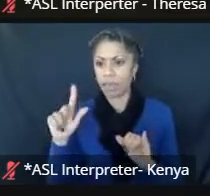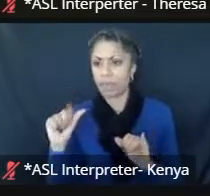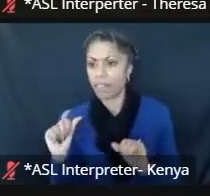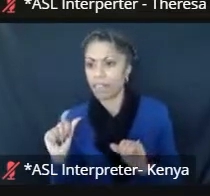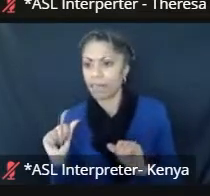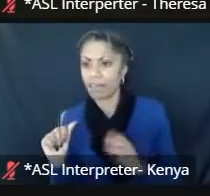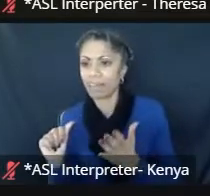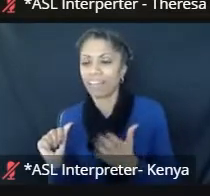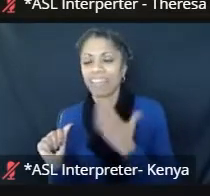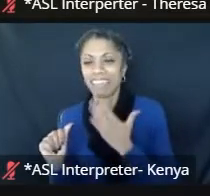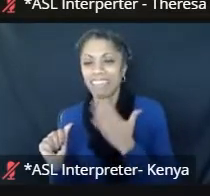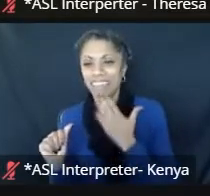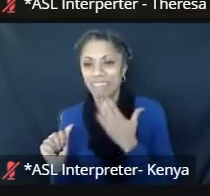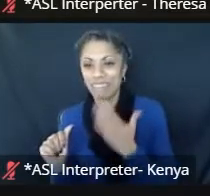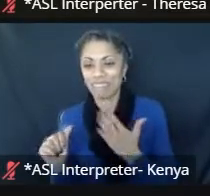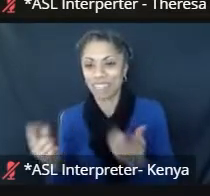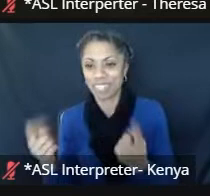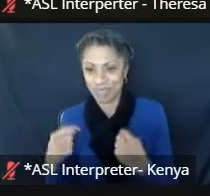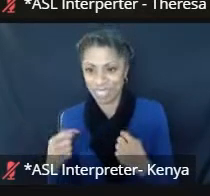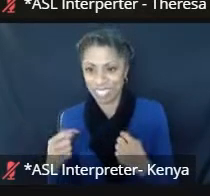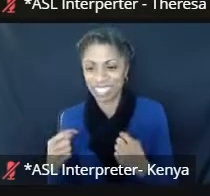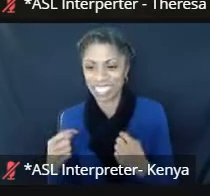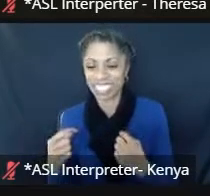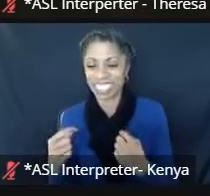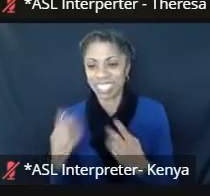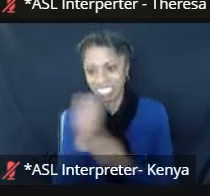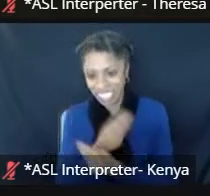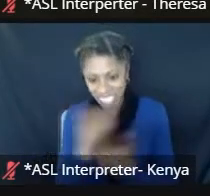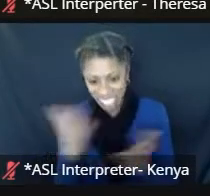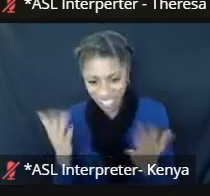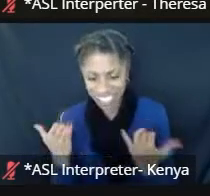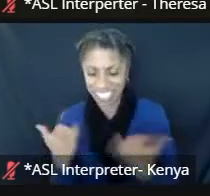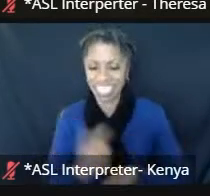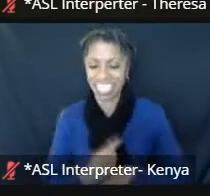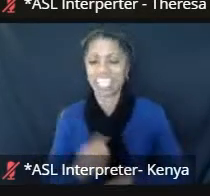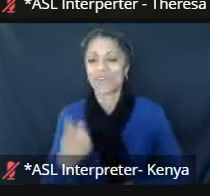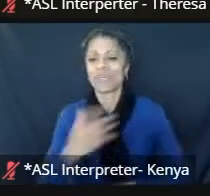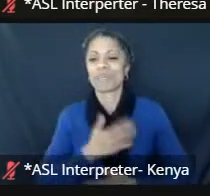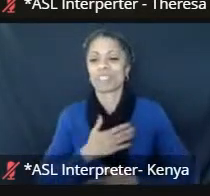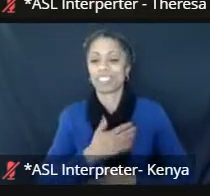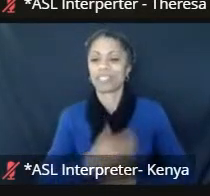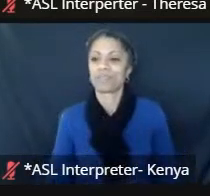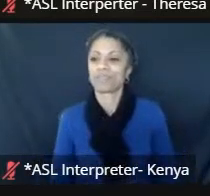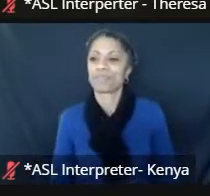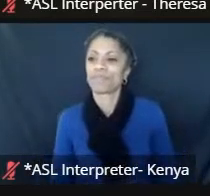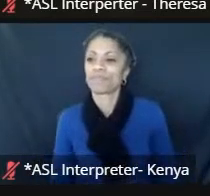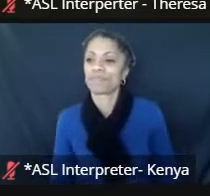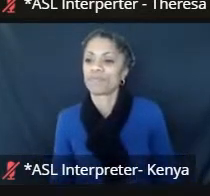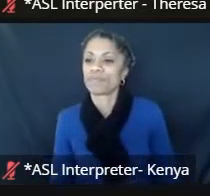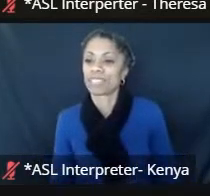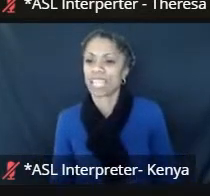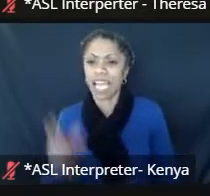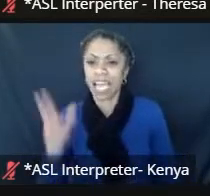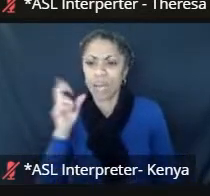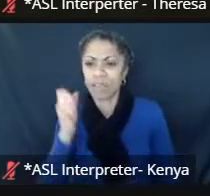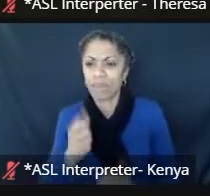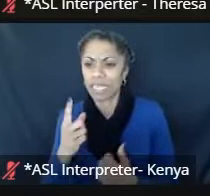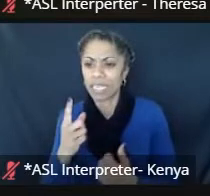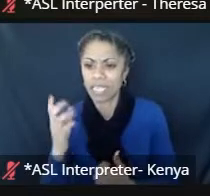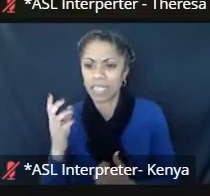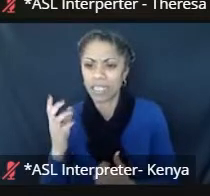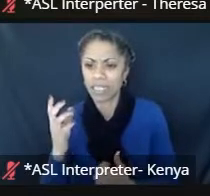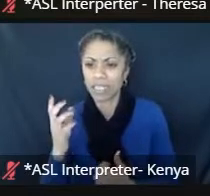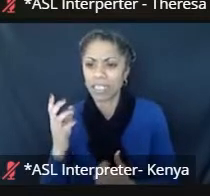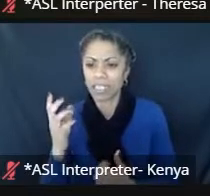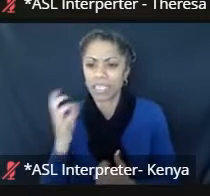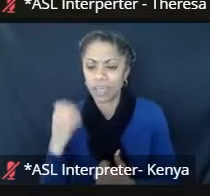and thank you for being present and sharing, and I really appreciate it. I hope everybody can hear me. I also have